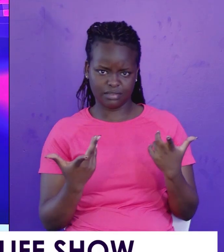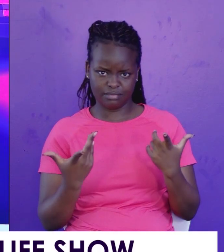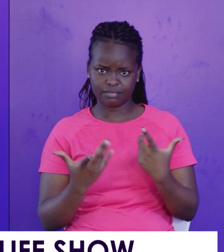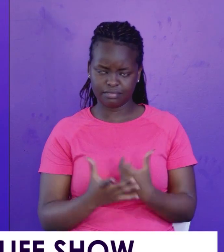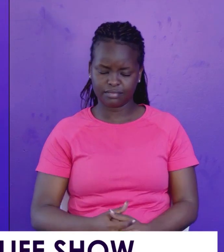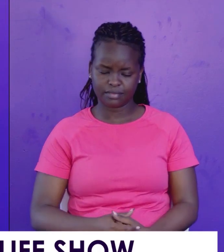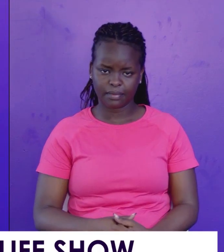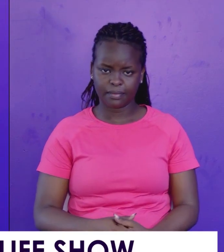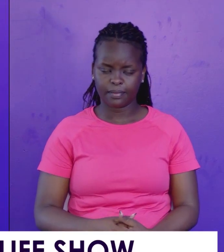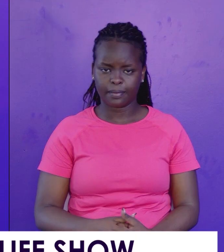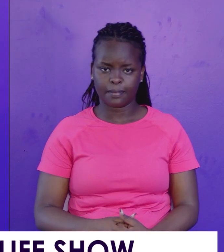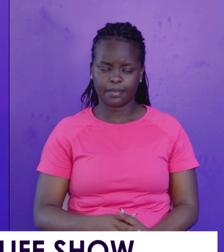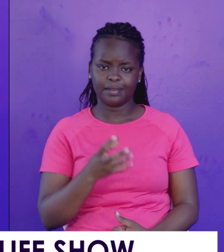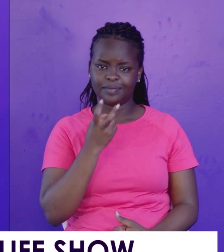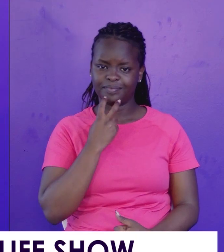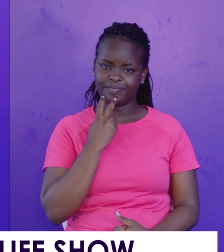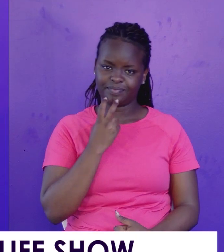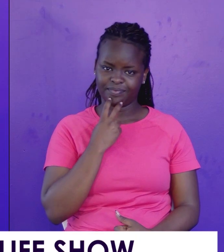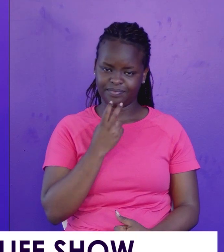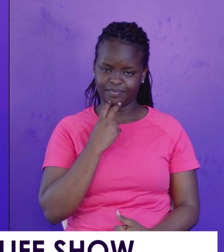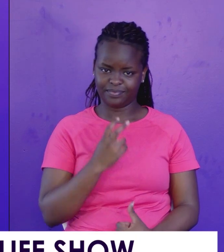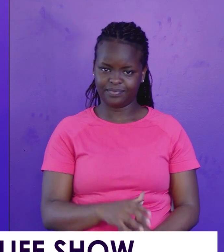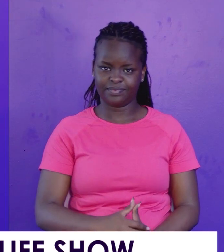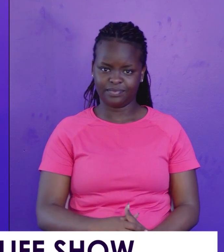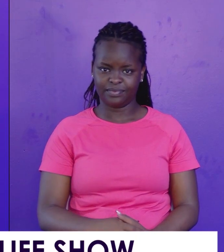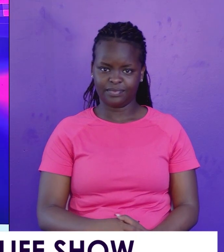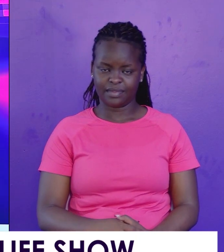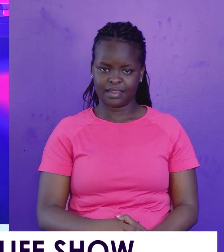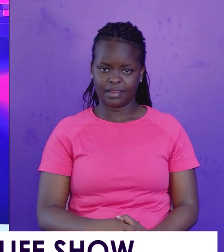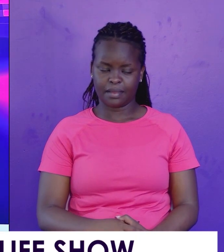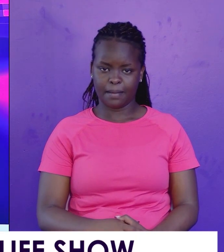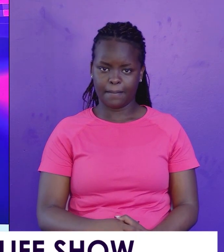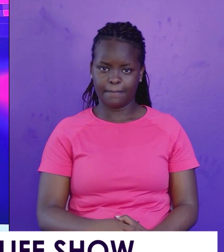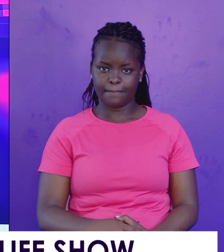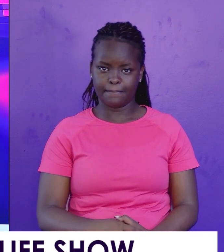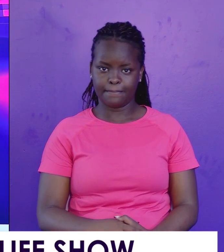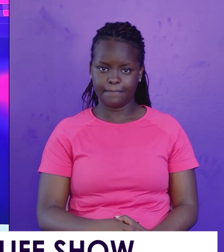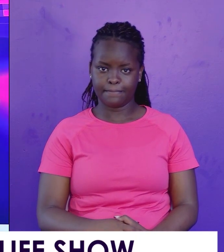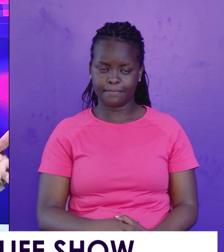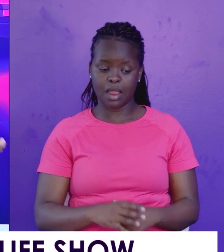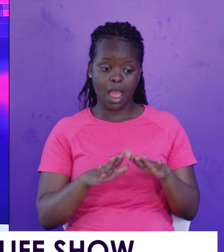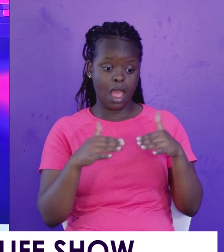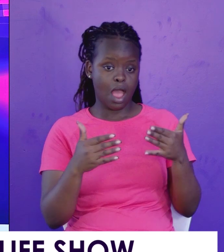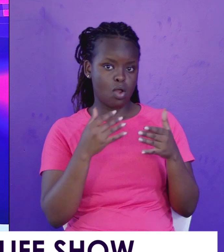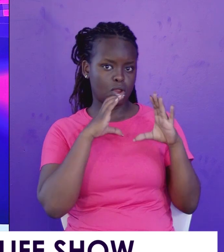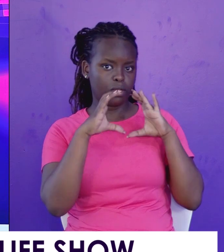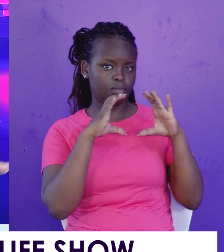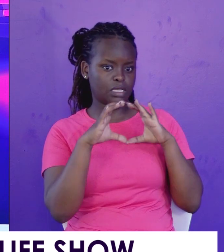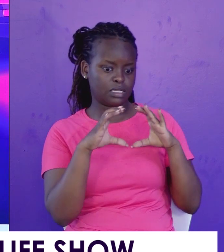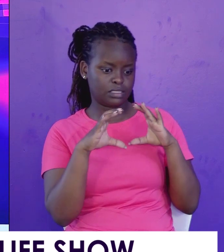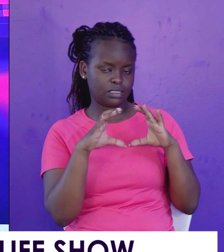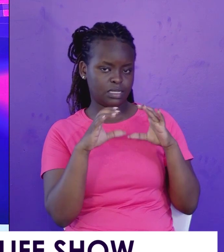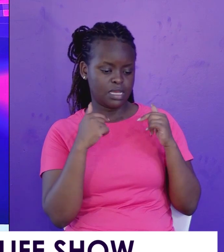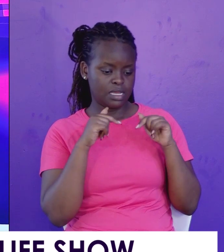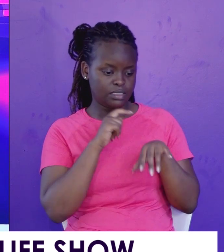I could. So Yes. that is when now you talk about empathy. How do you communicate to somebody? Yeah. Like now when I'm talking to